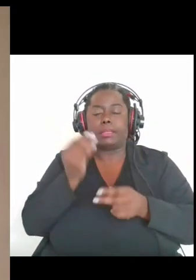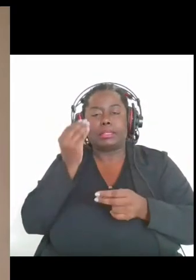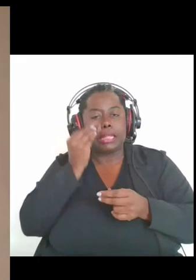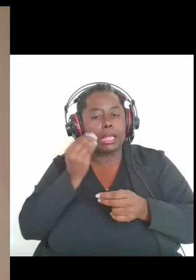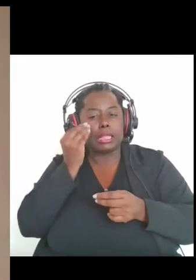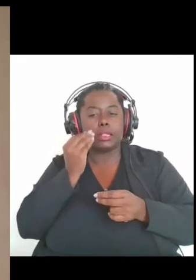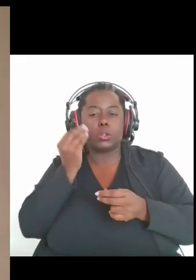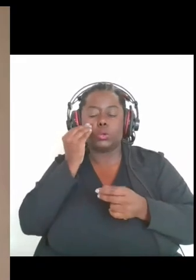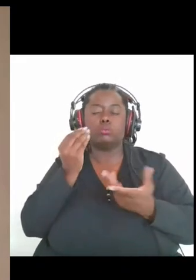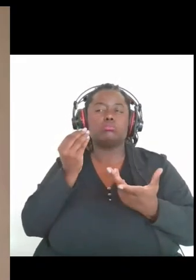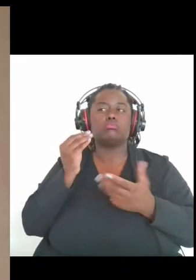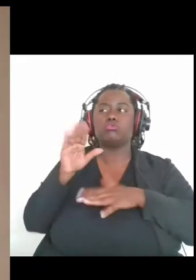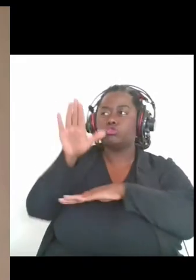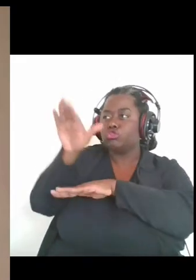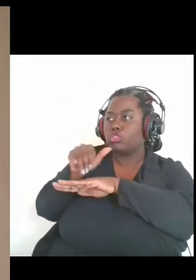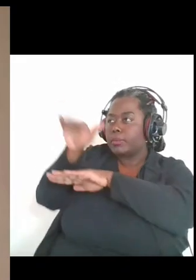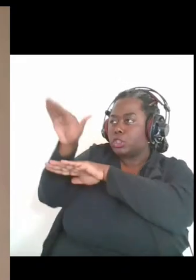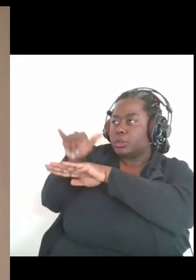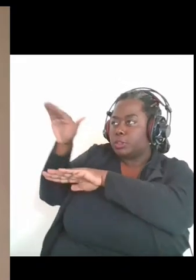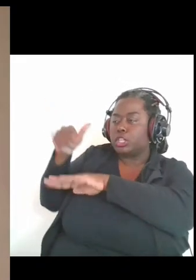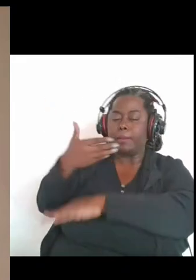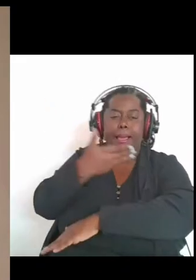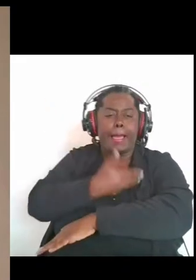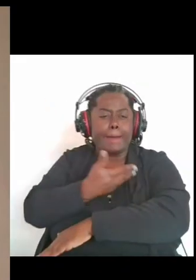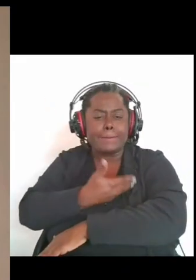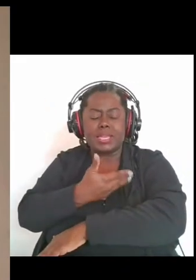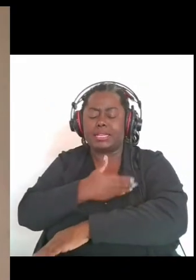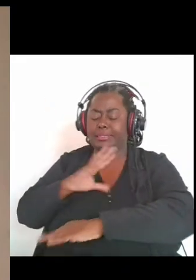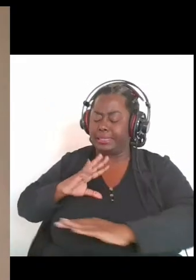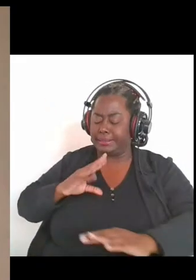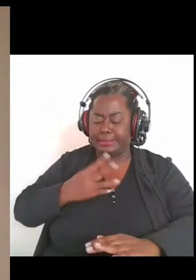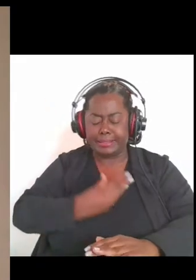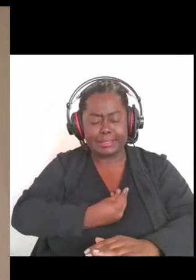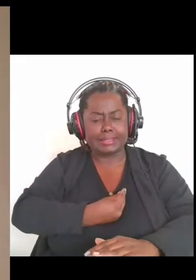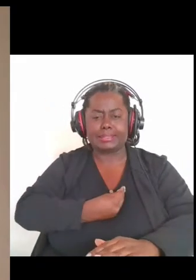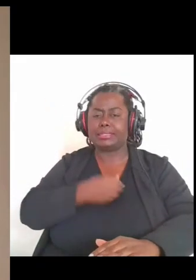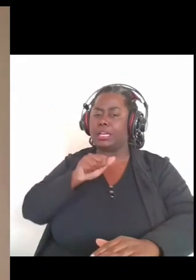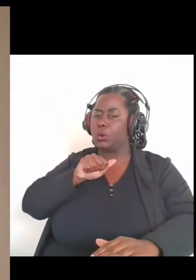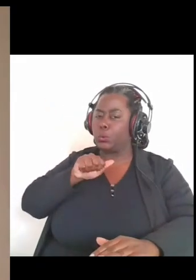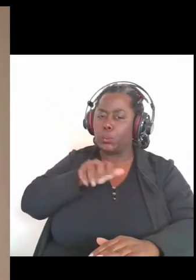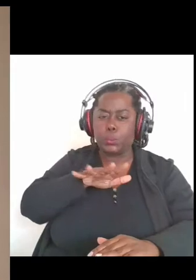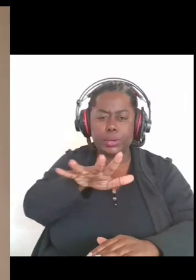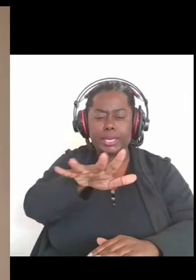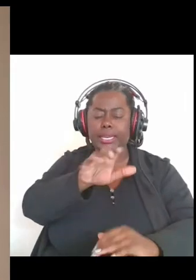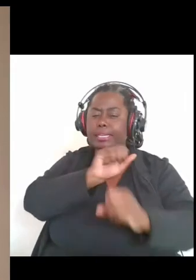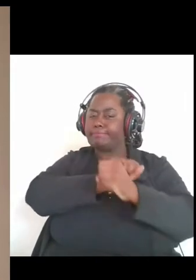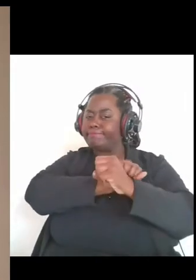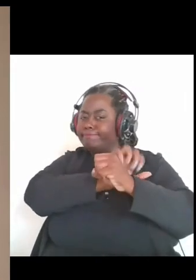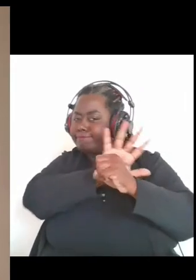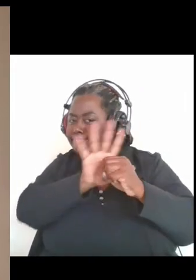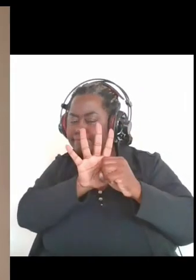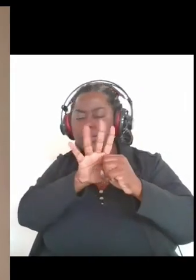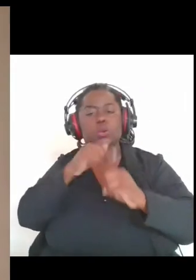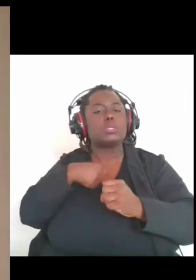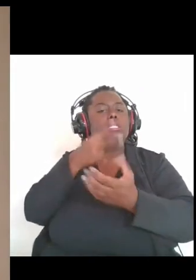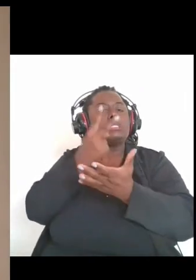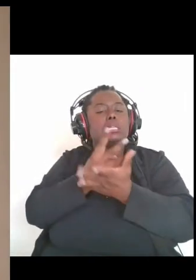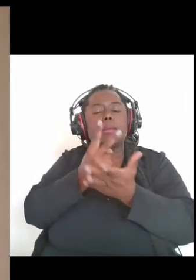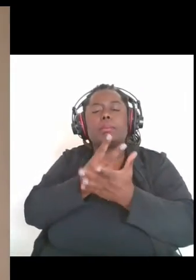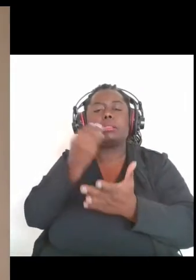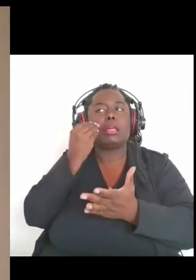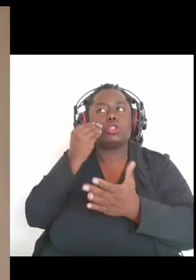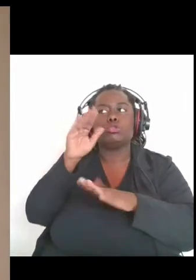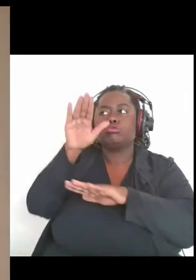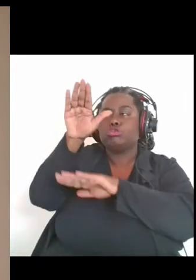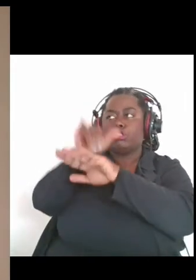I try to call my trans queer non-binary friends I try